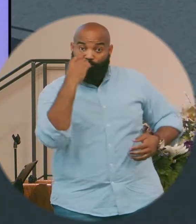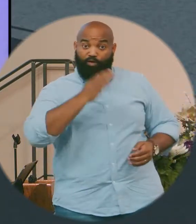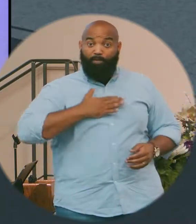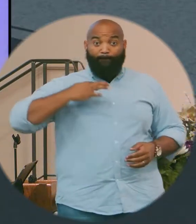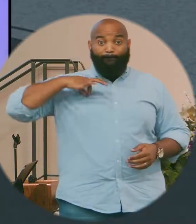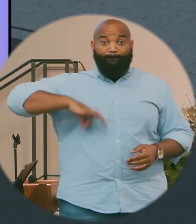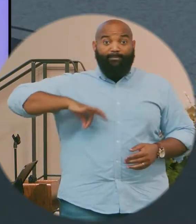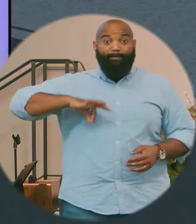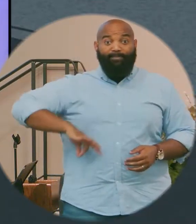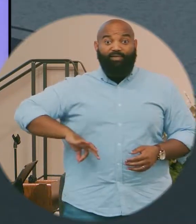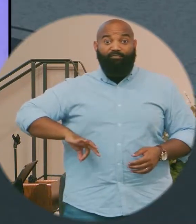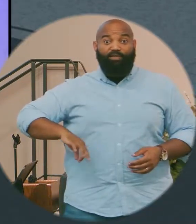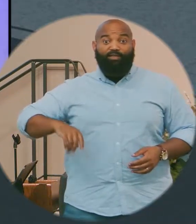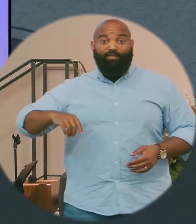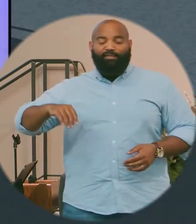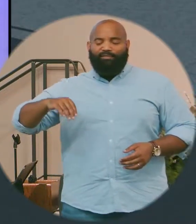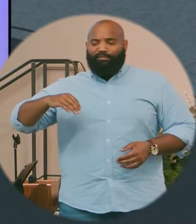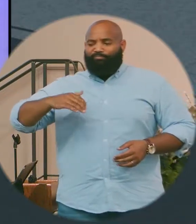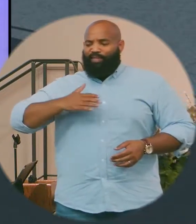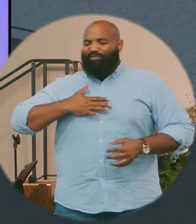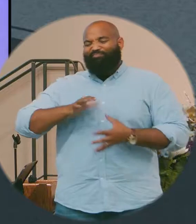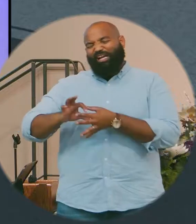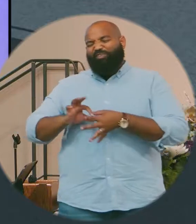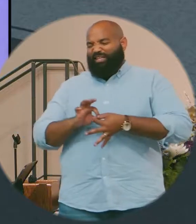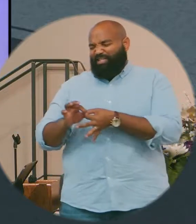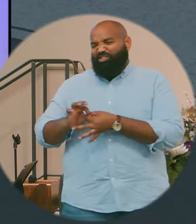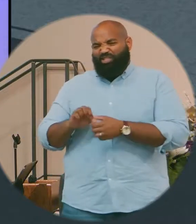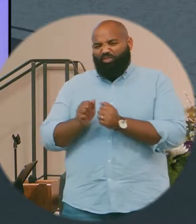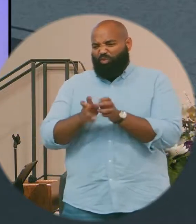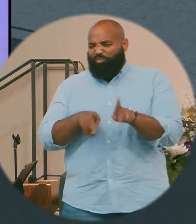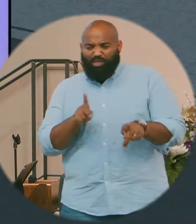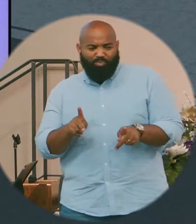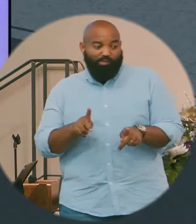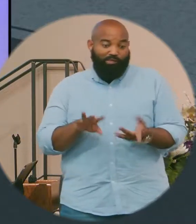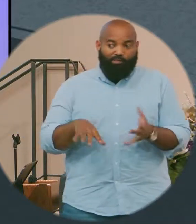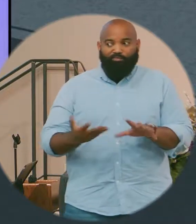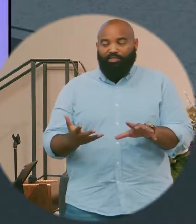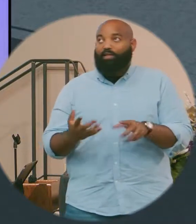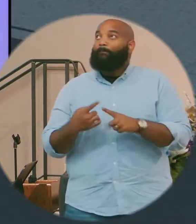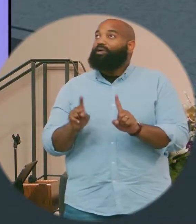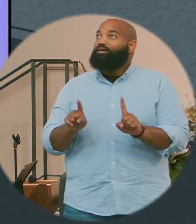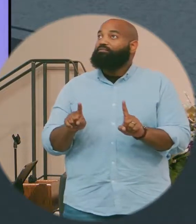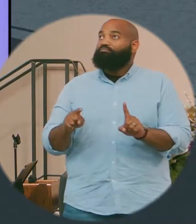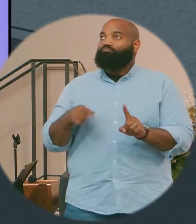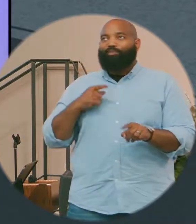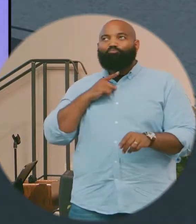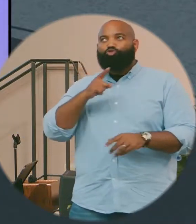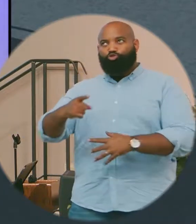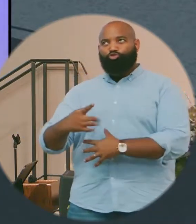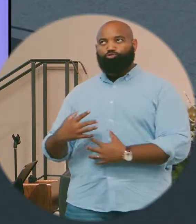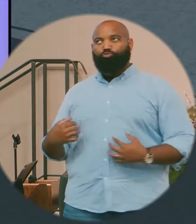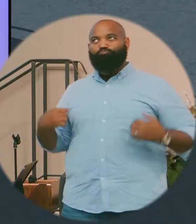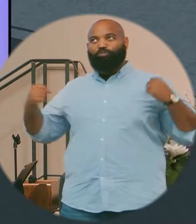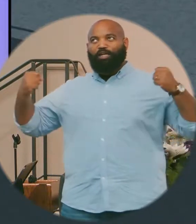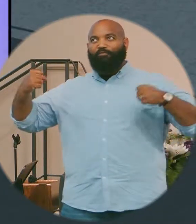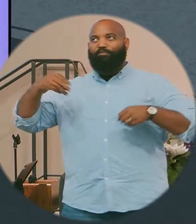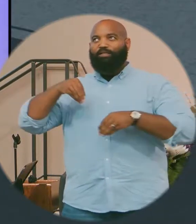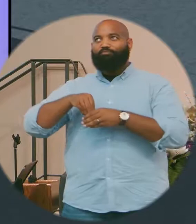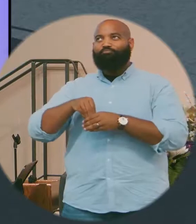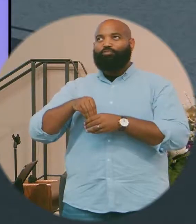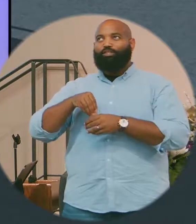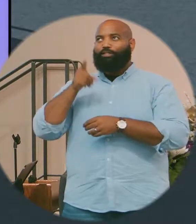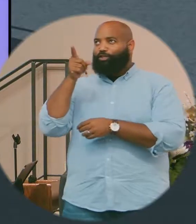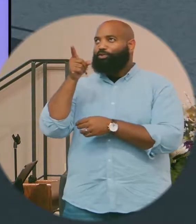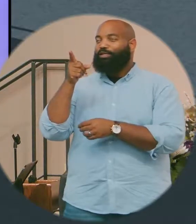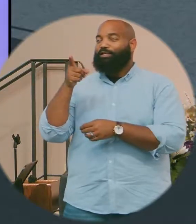my relationships are a little shaky, but I'm confident in you. And so your word is a sure thing that we can stand on. And so as your word go